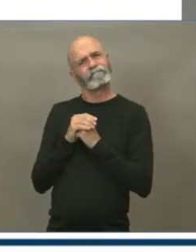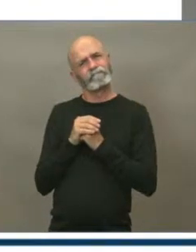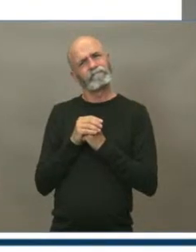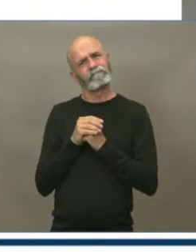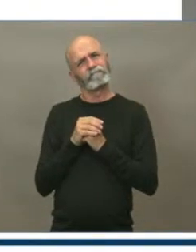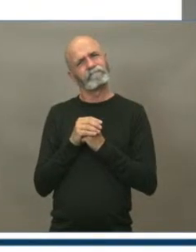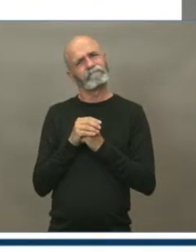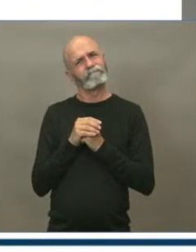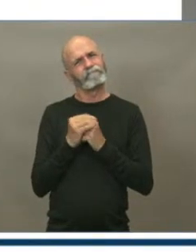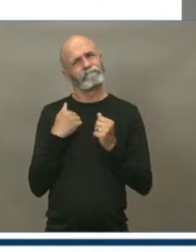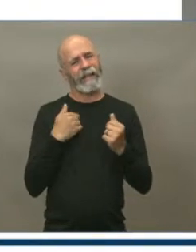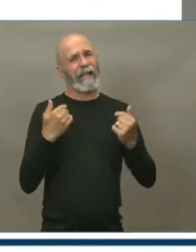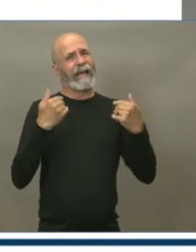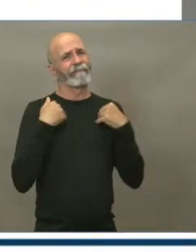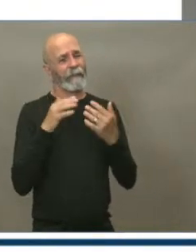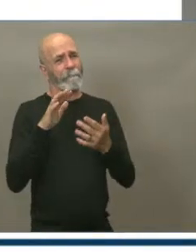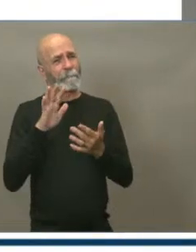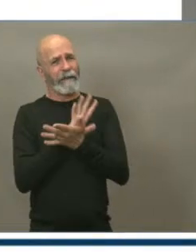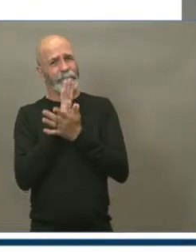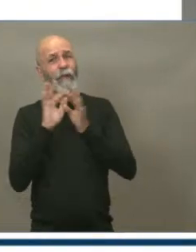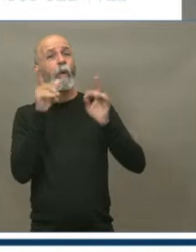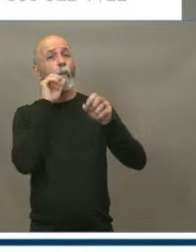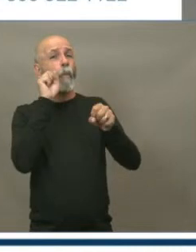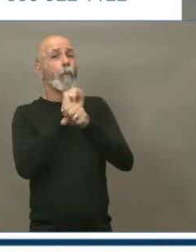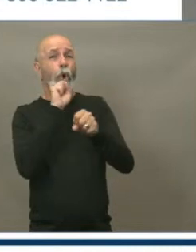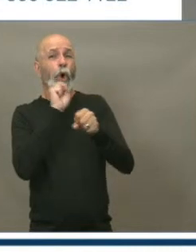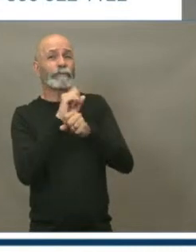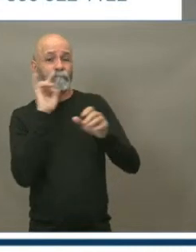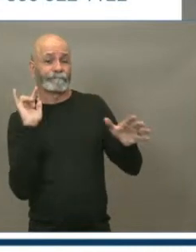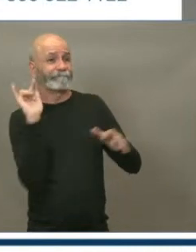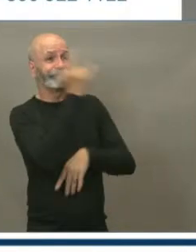who are mostly workers, a group of people who are